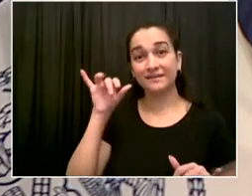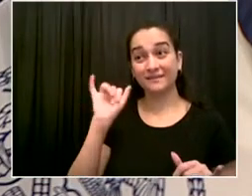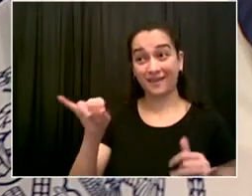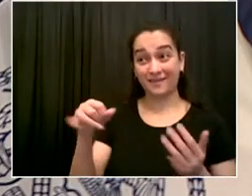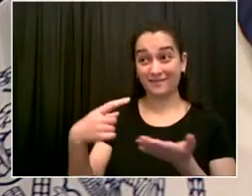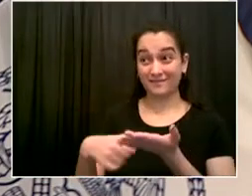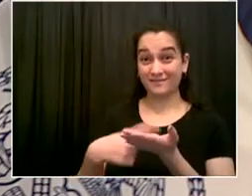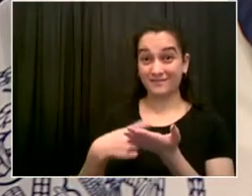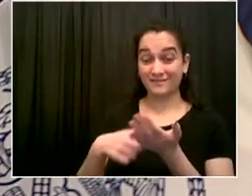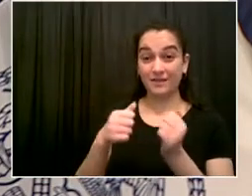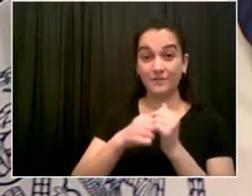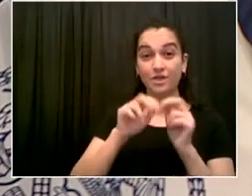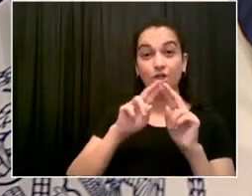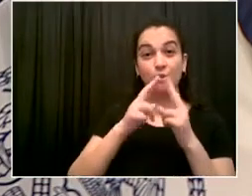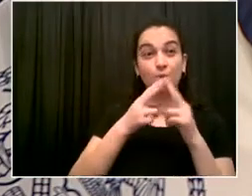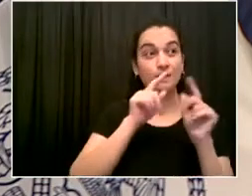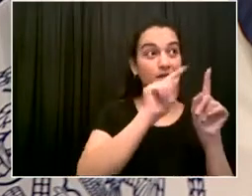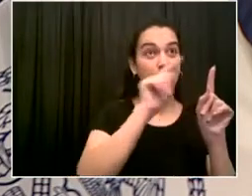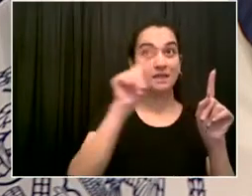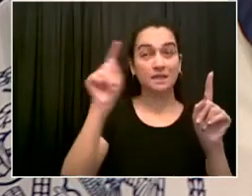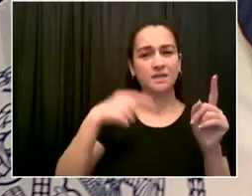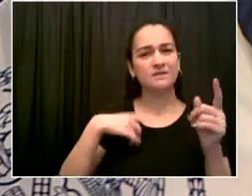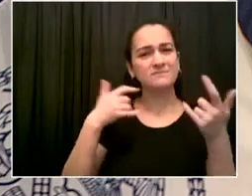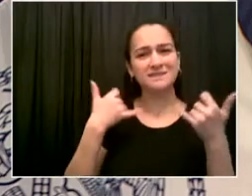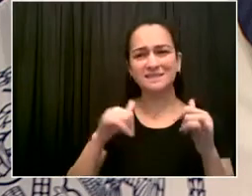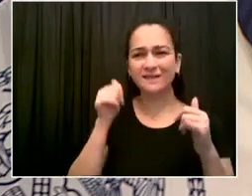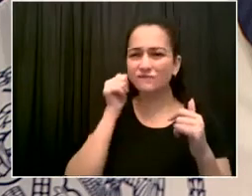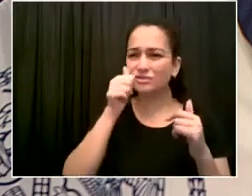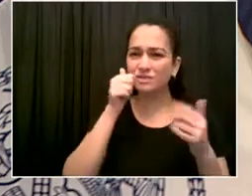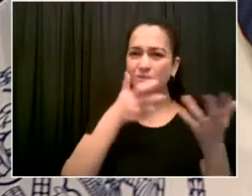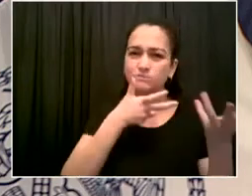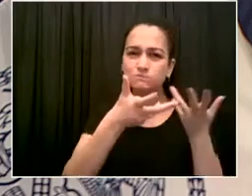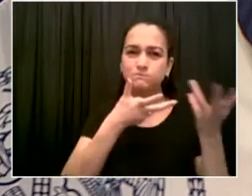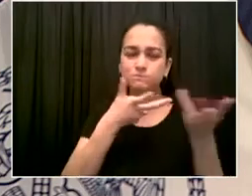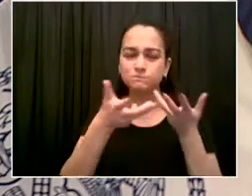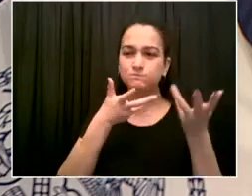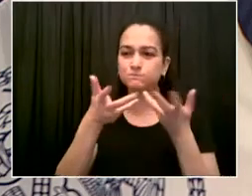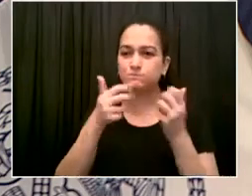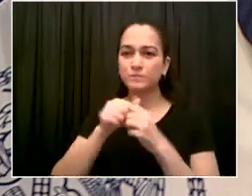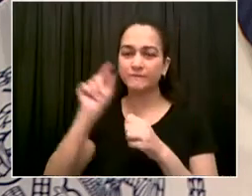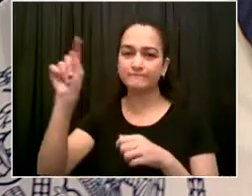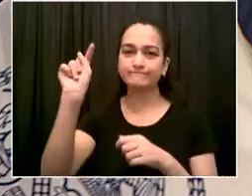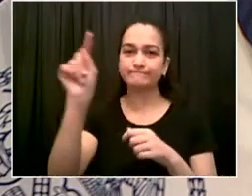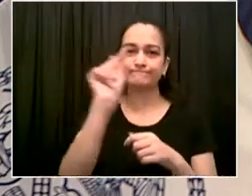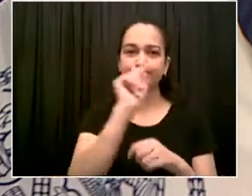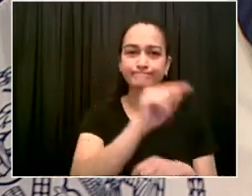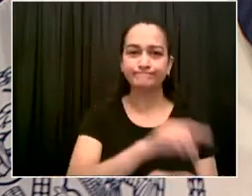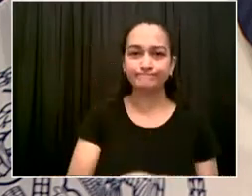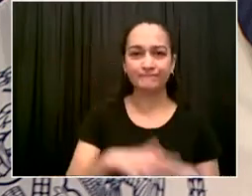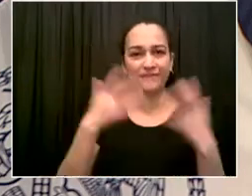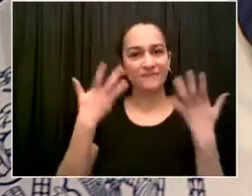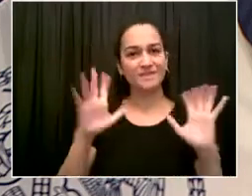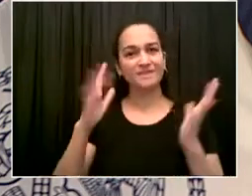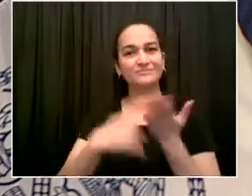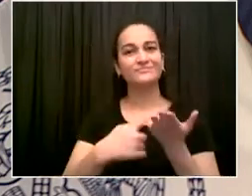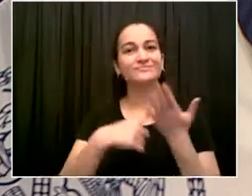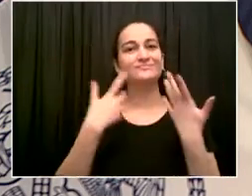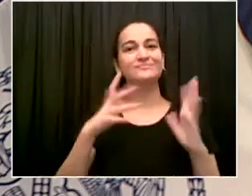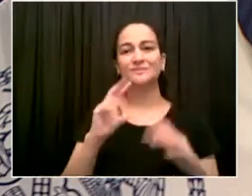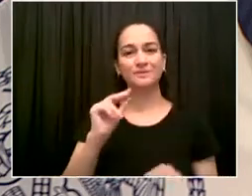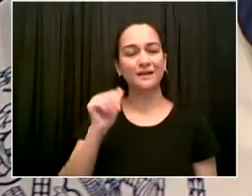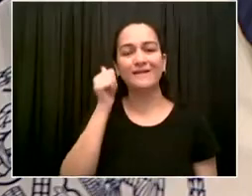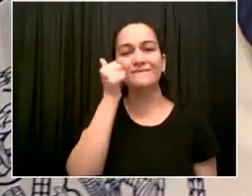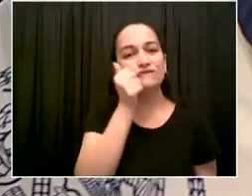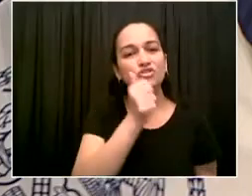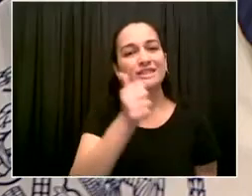There's a respectful, just day-to-day, people are talking about a lot of different things, including what's going on the ground,